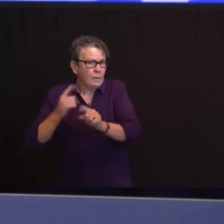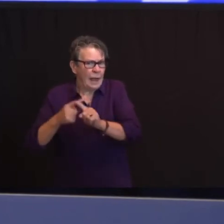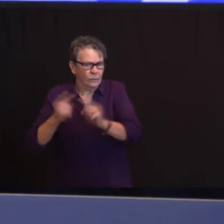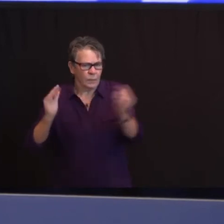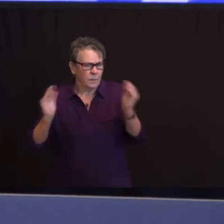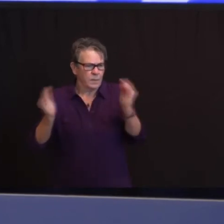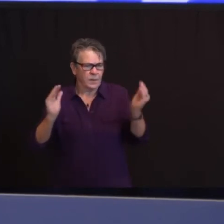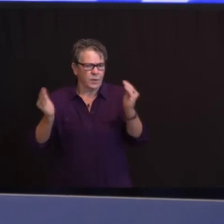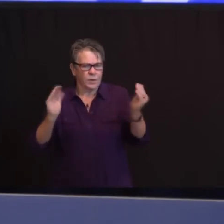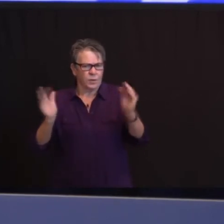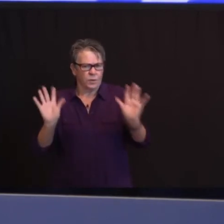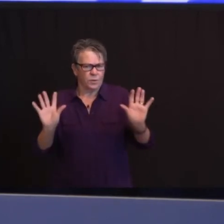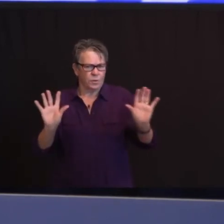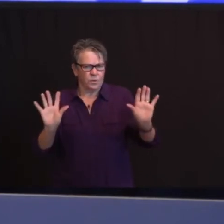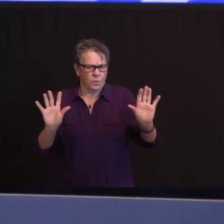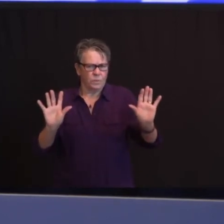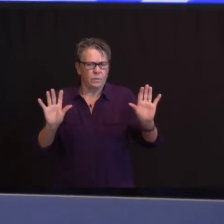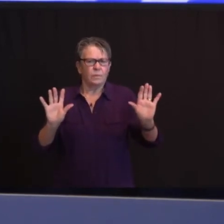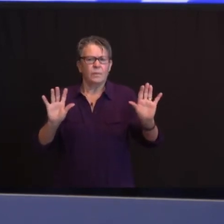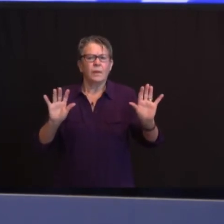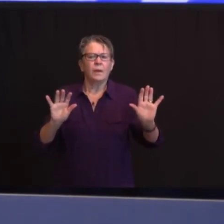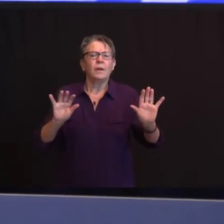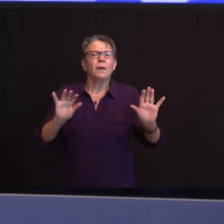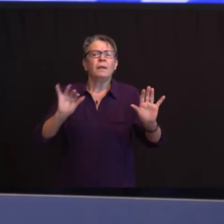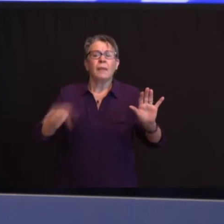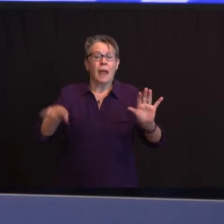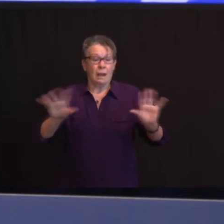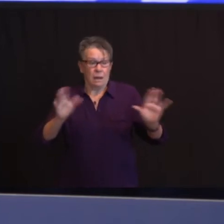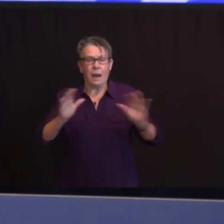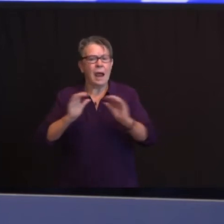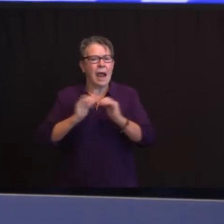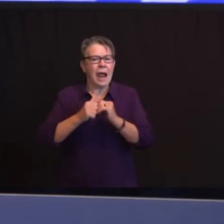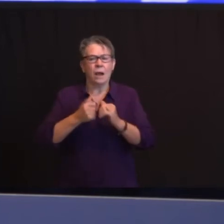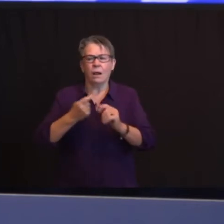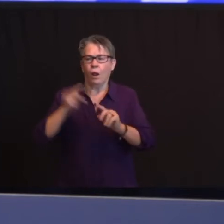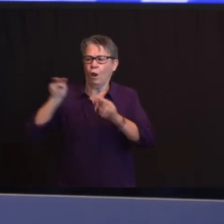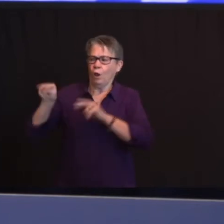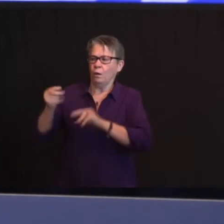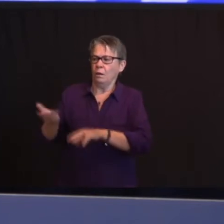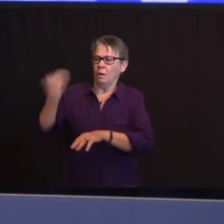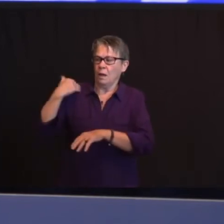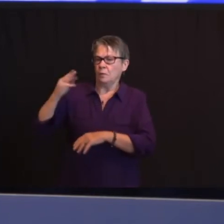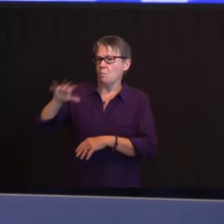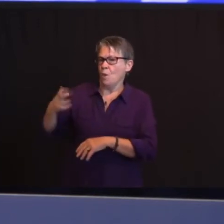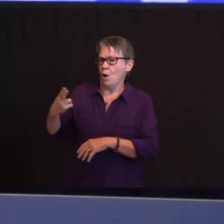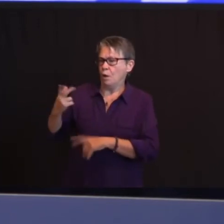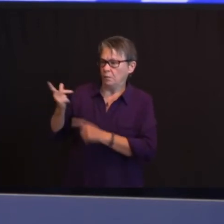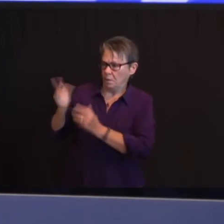that shows over time how that has grown. There is still significant capacity in our hospitals.